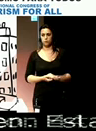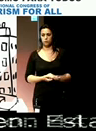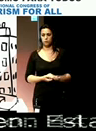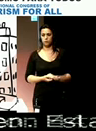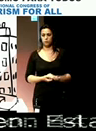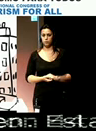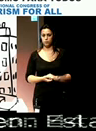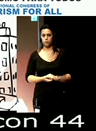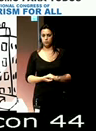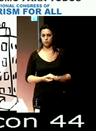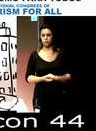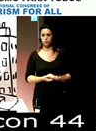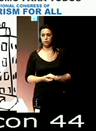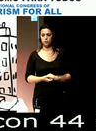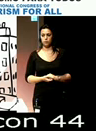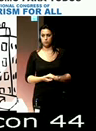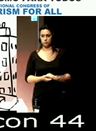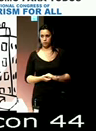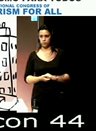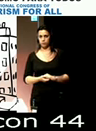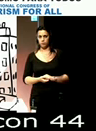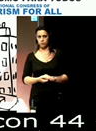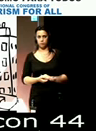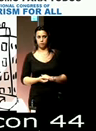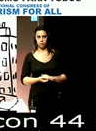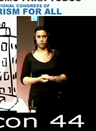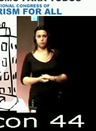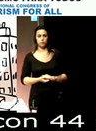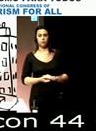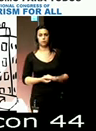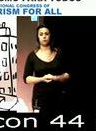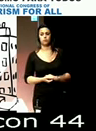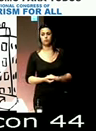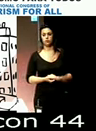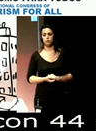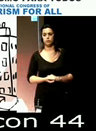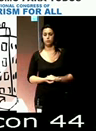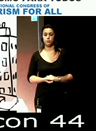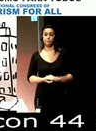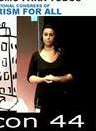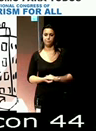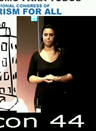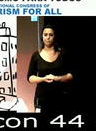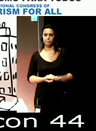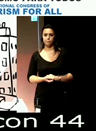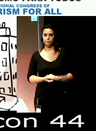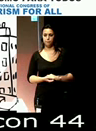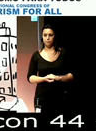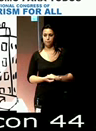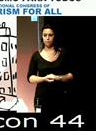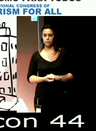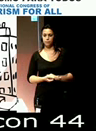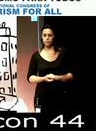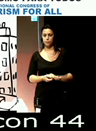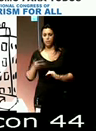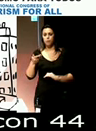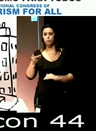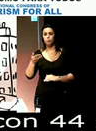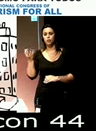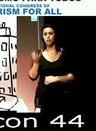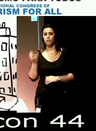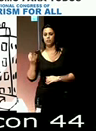and historical moments, the fall of the wall and whatever. The content doesn't really matter. The important thing is that we